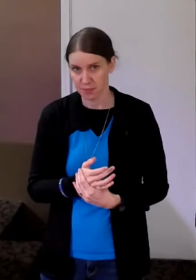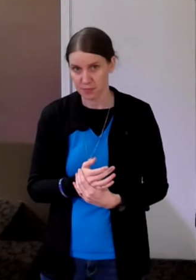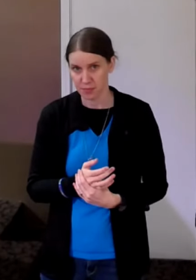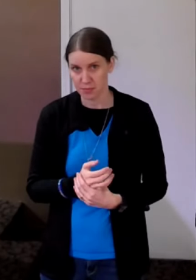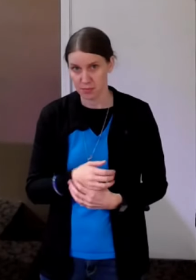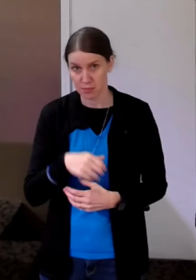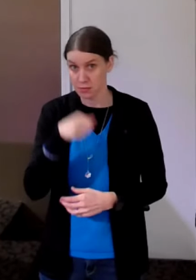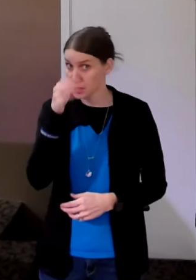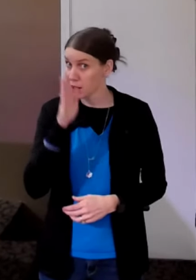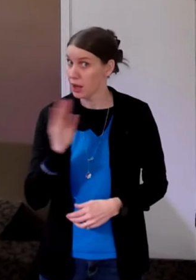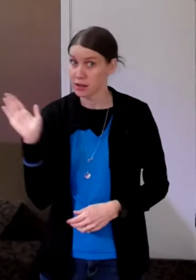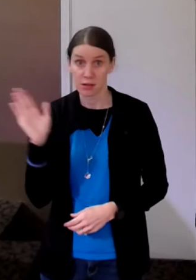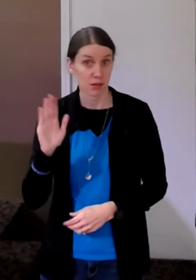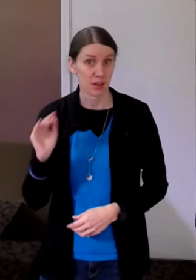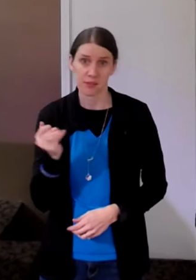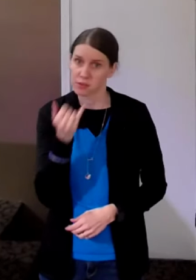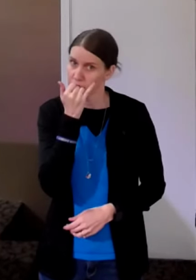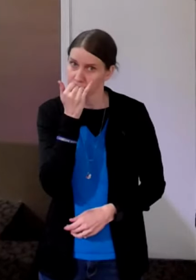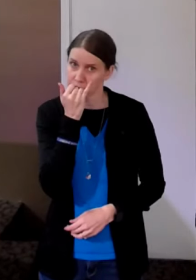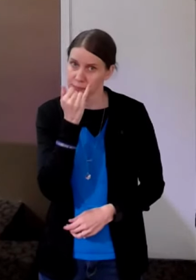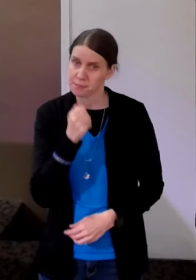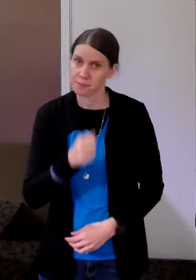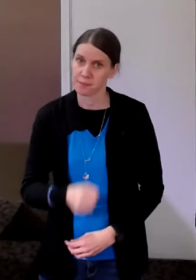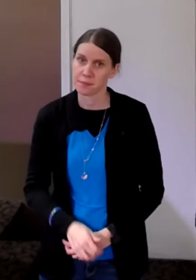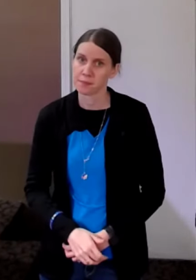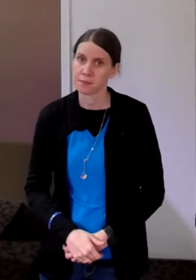God doesn't make mistakes.